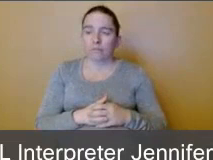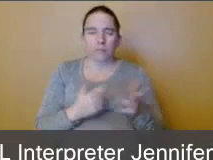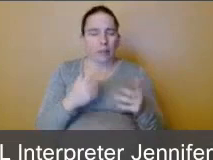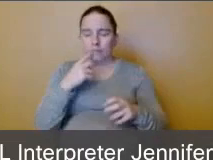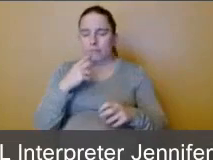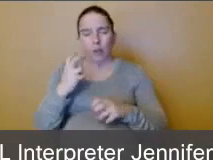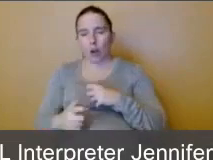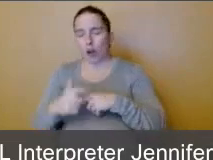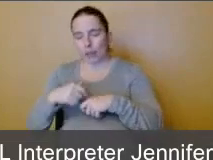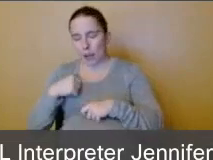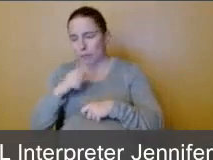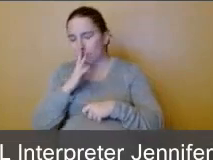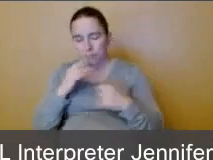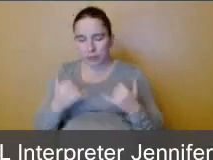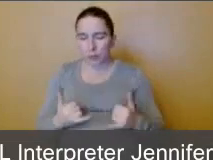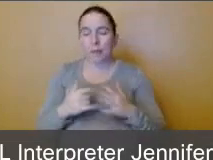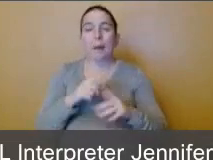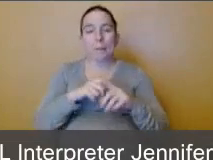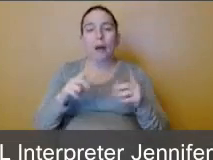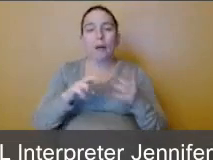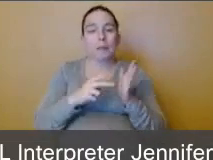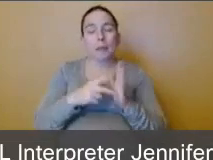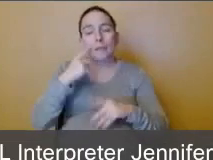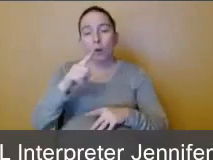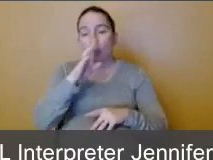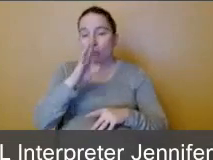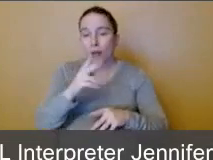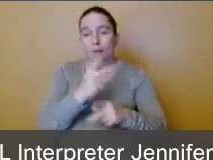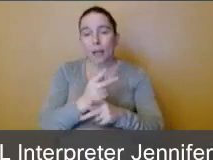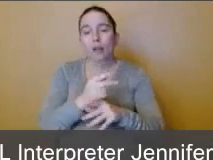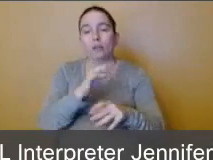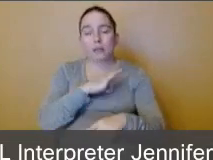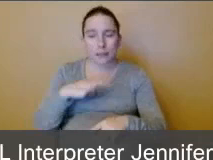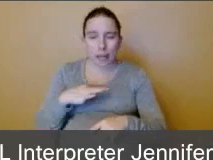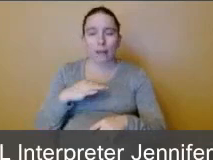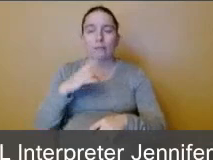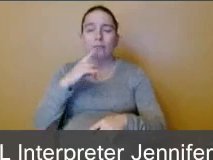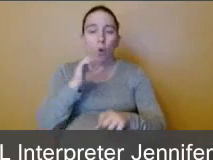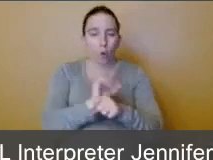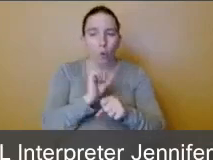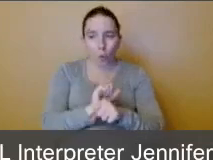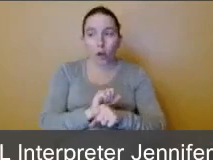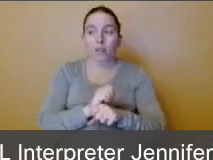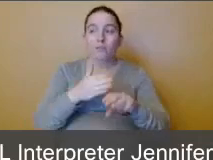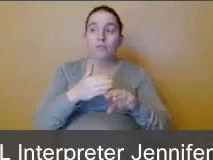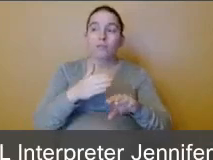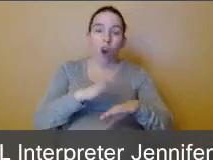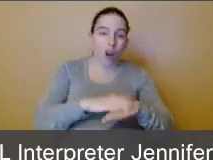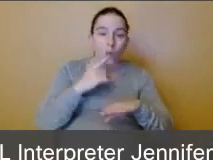today, but it's really for people who direct care staff who were employed on or after March 17th,